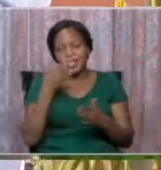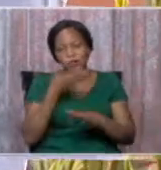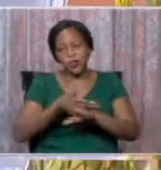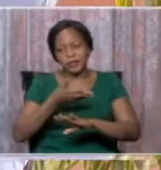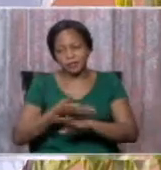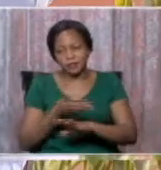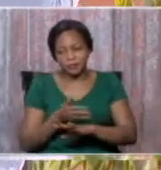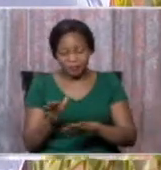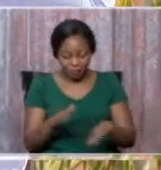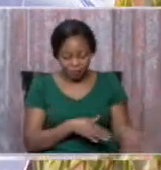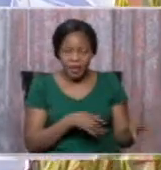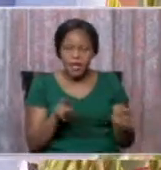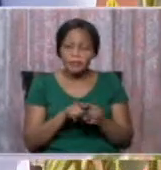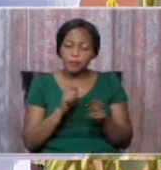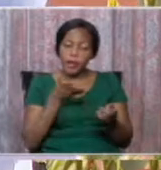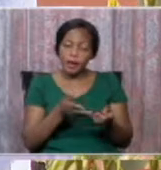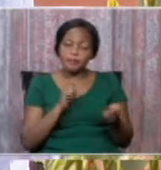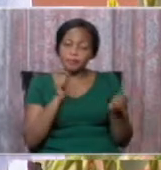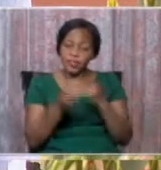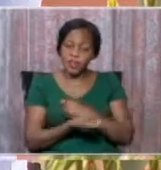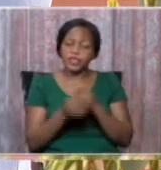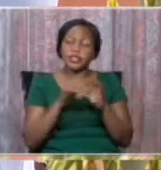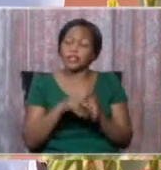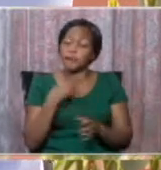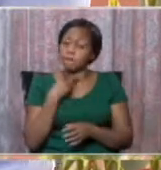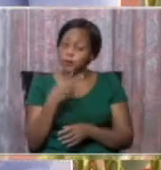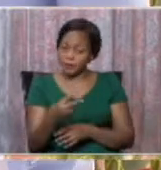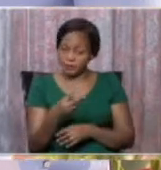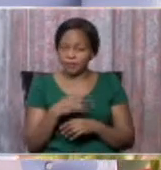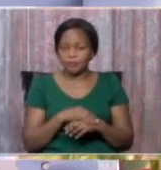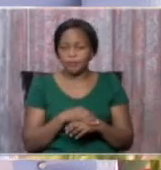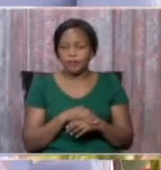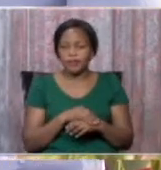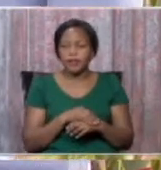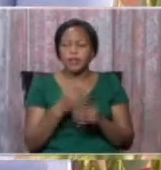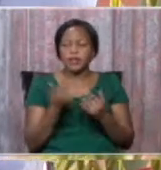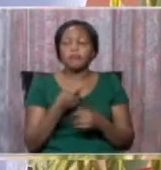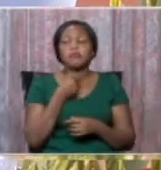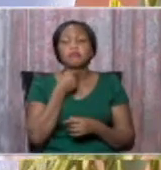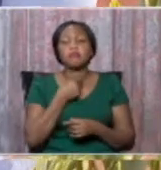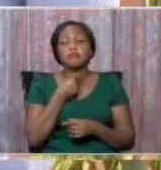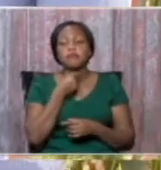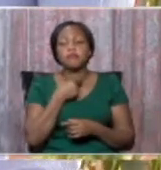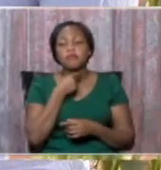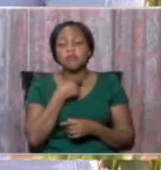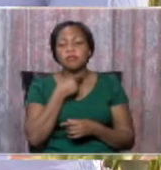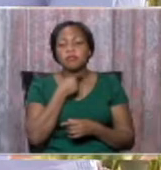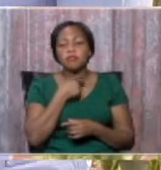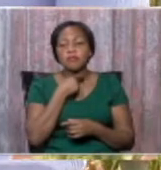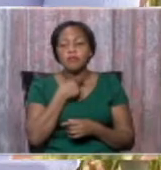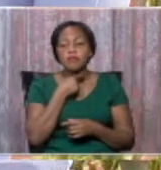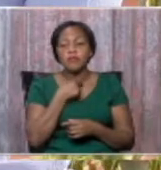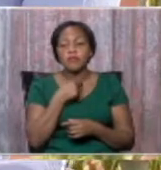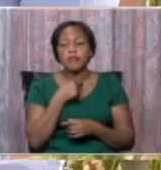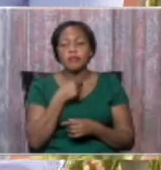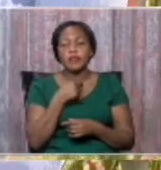many call it the Adam's apple, but here we try researching and it's called larynx